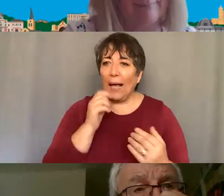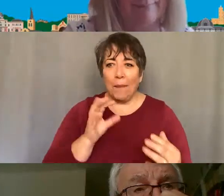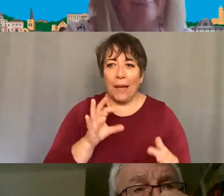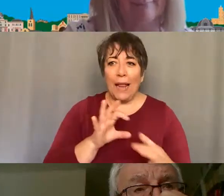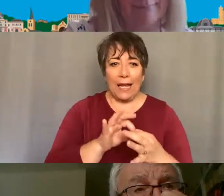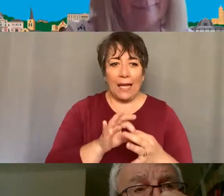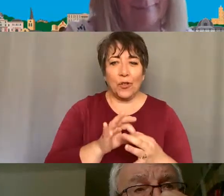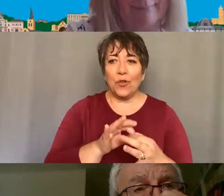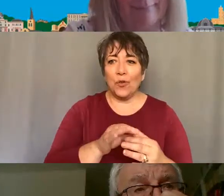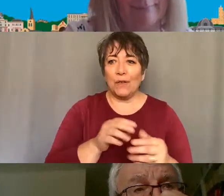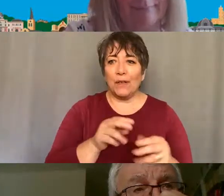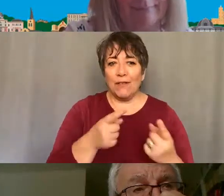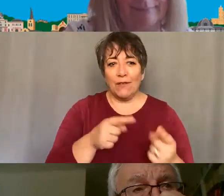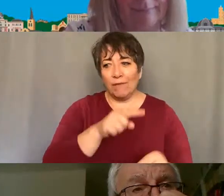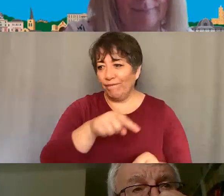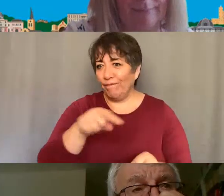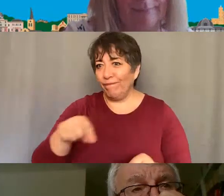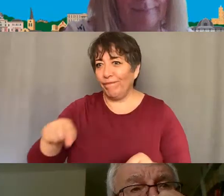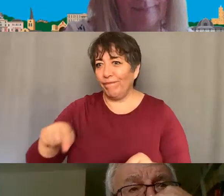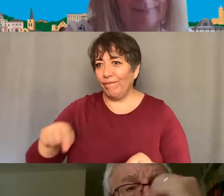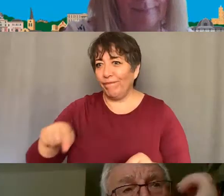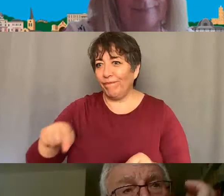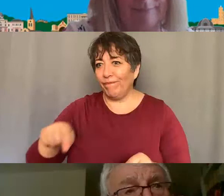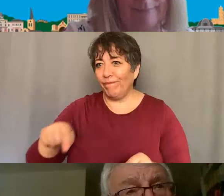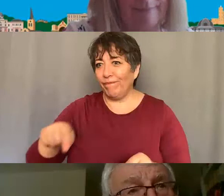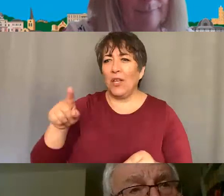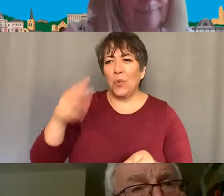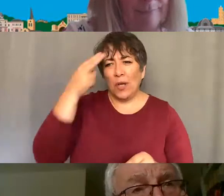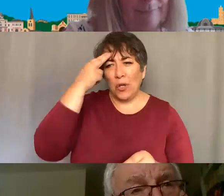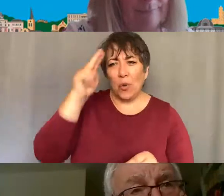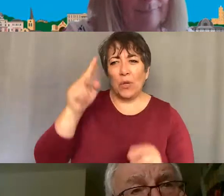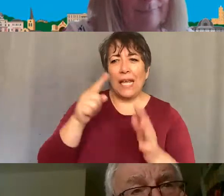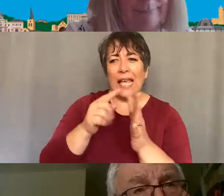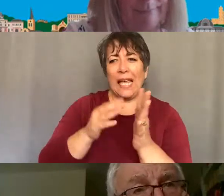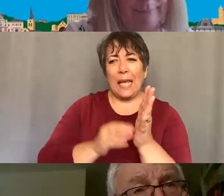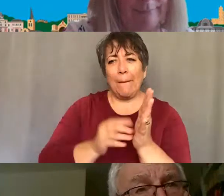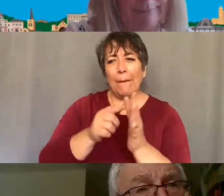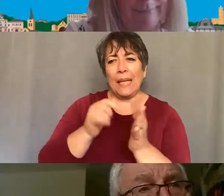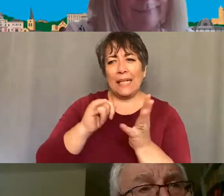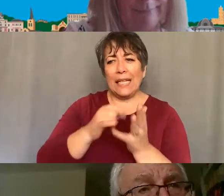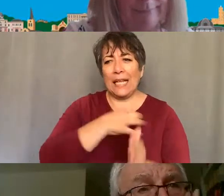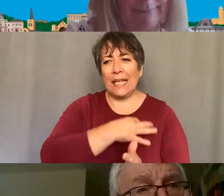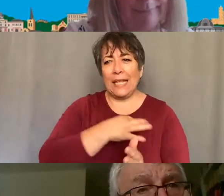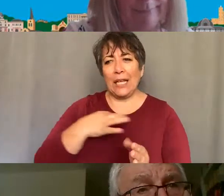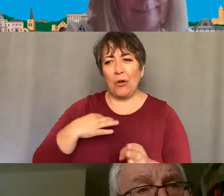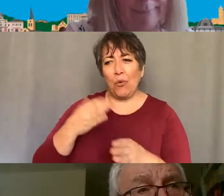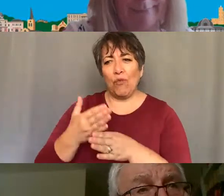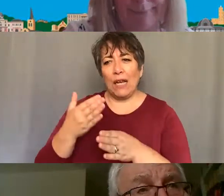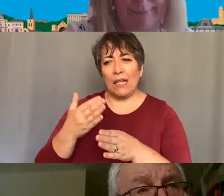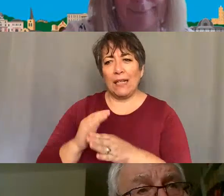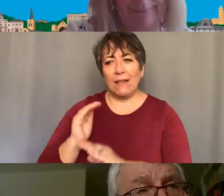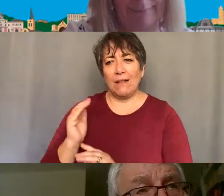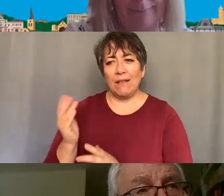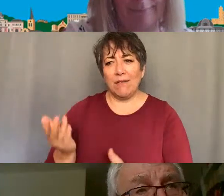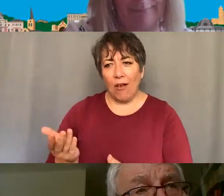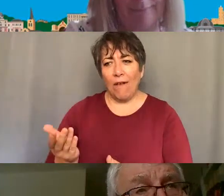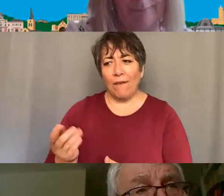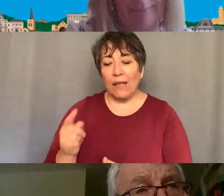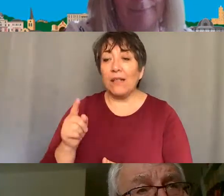EMIS clinical practice, clinical system practices to join our service, and that was something that we were working on